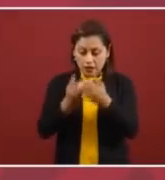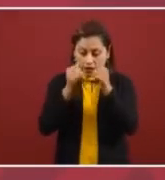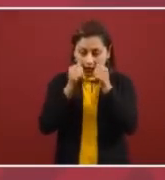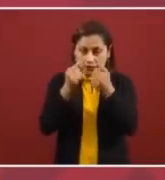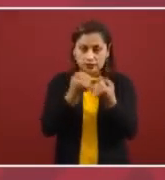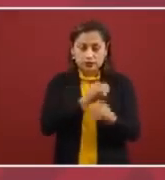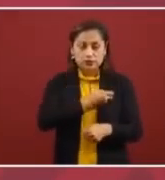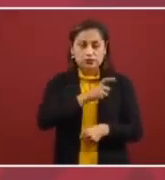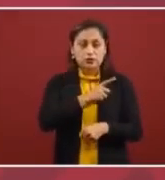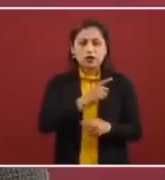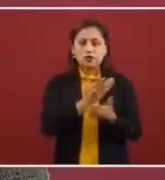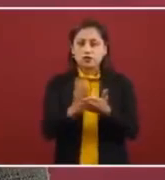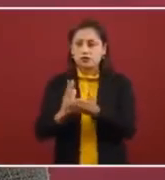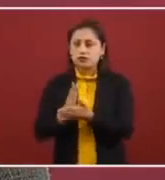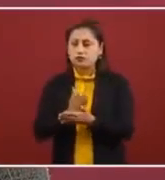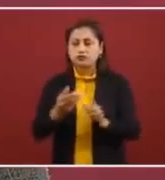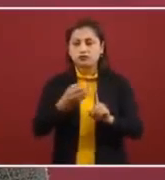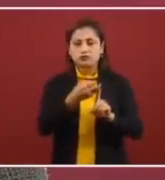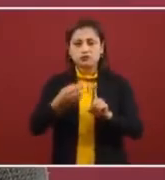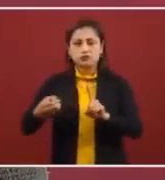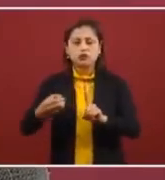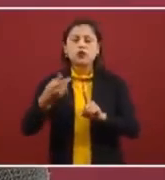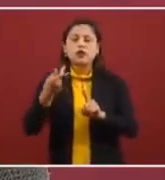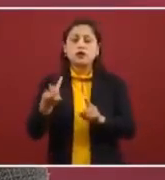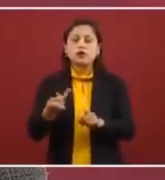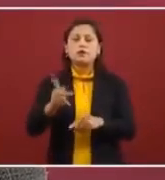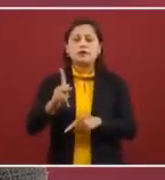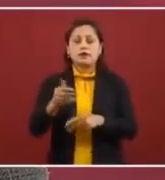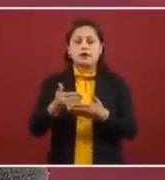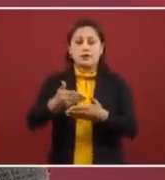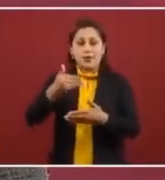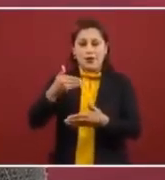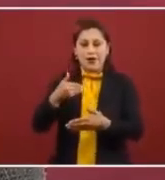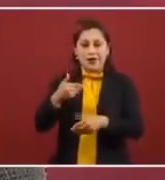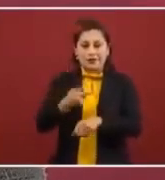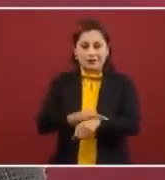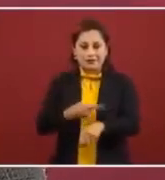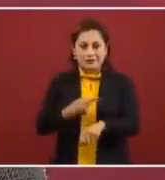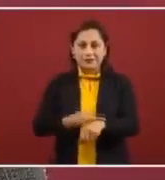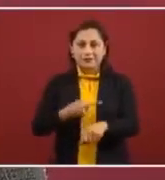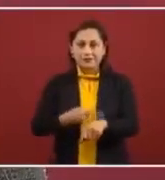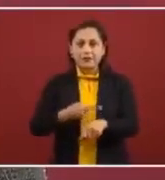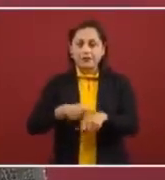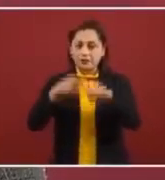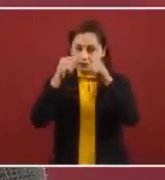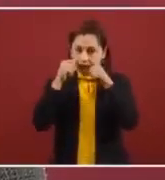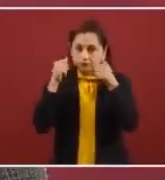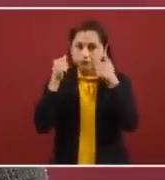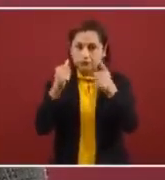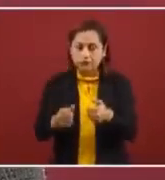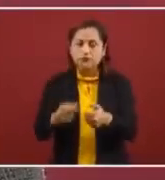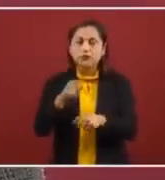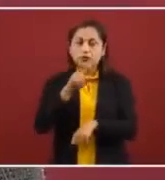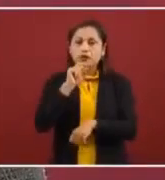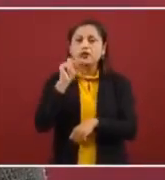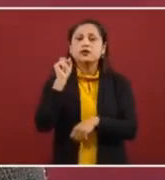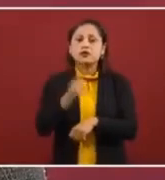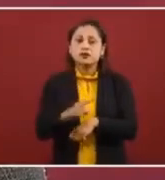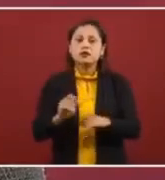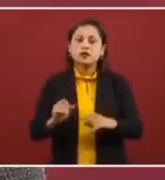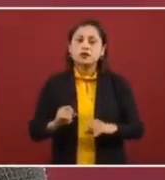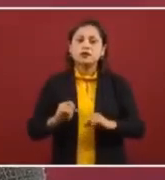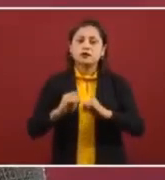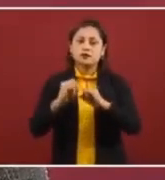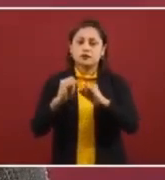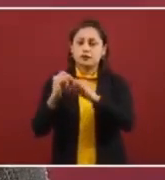health with a preventive en las instancias que ya no van a ser tan solo hospitales psiquiátricos,